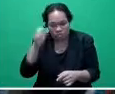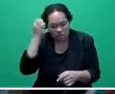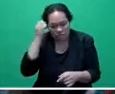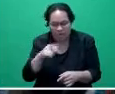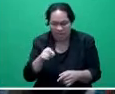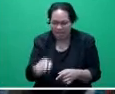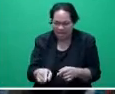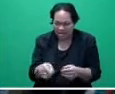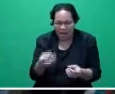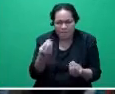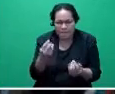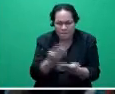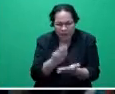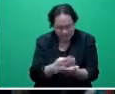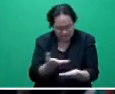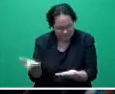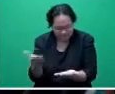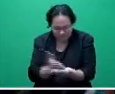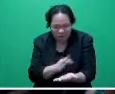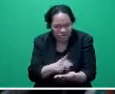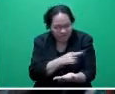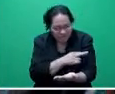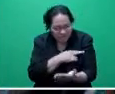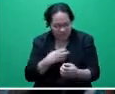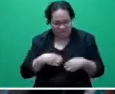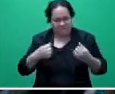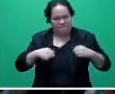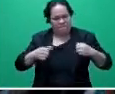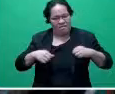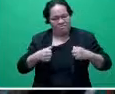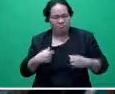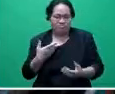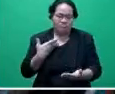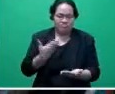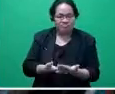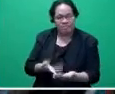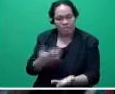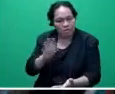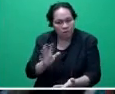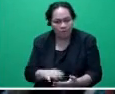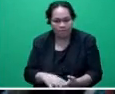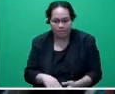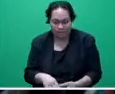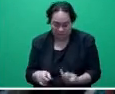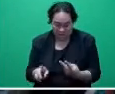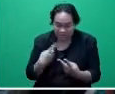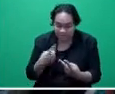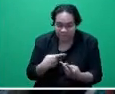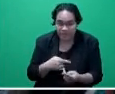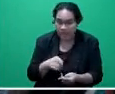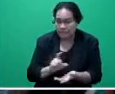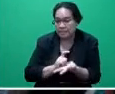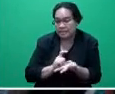gross betrayal of mandate by this irresponsible, egocentric and selfish government. The other thing that has clearly emerged from this budget is